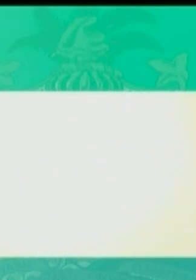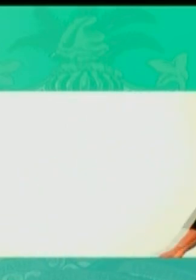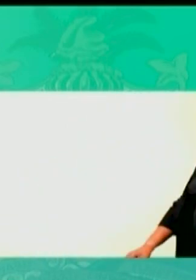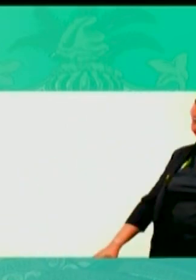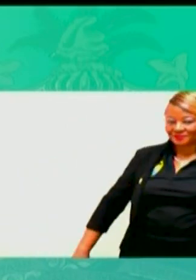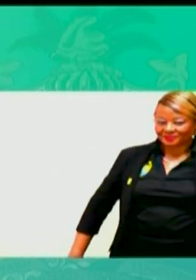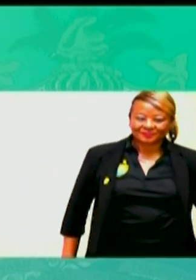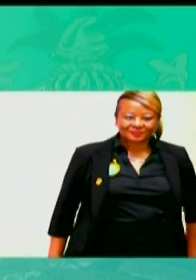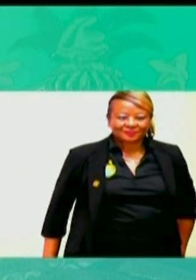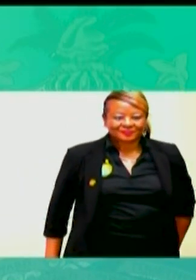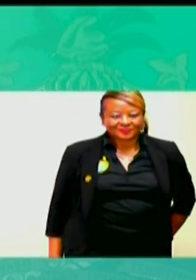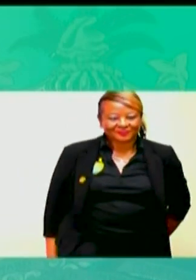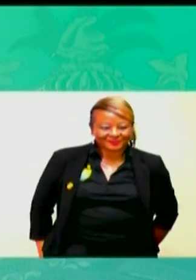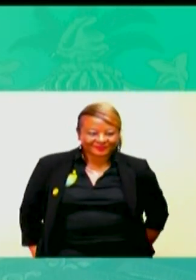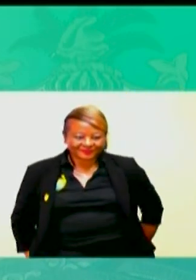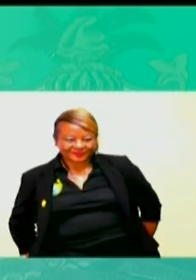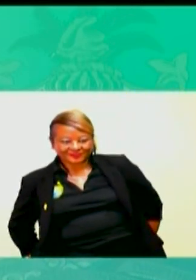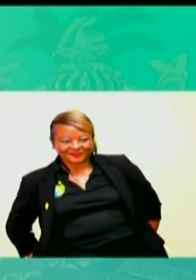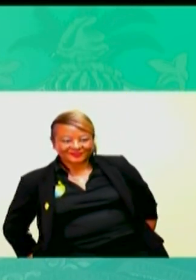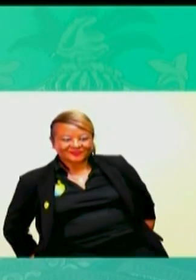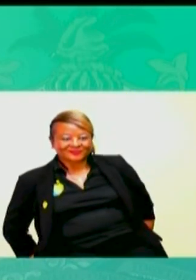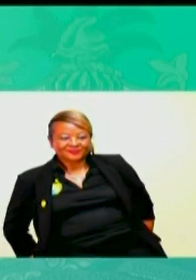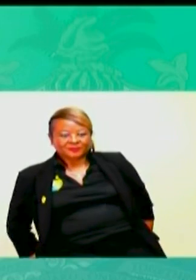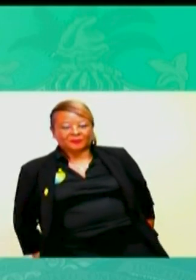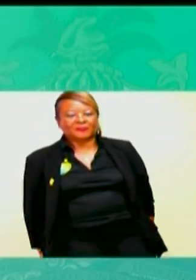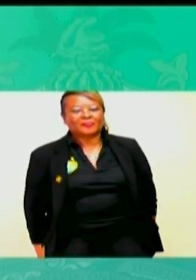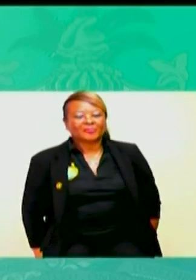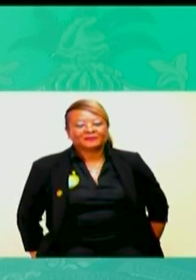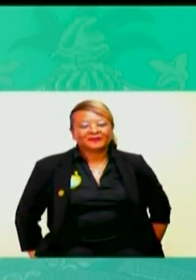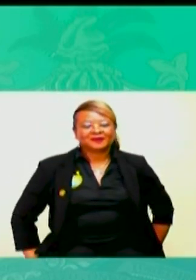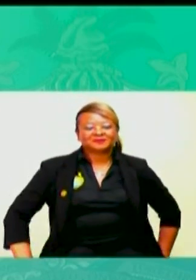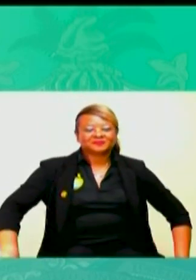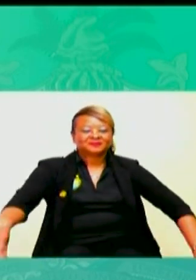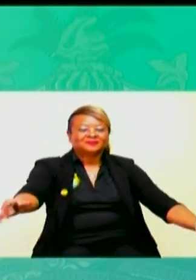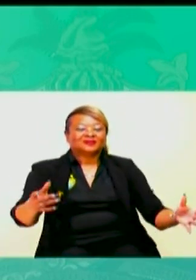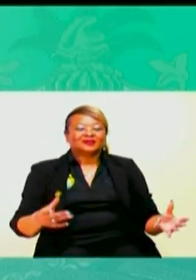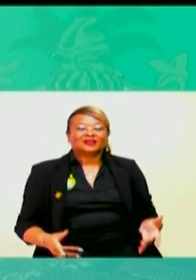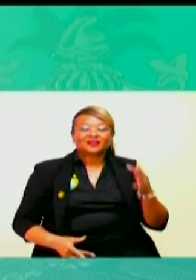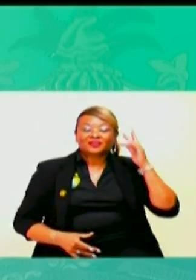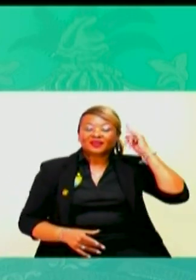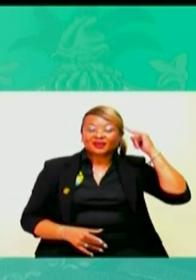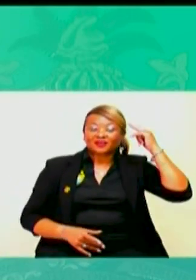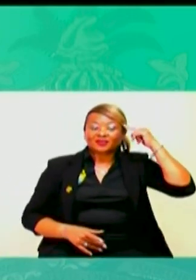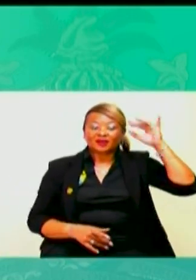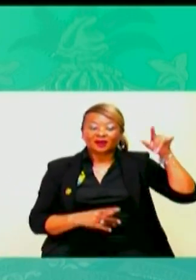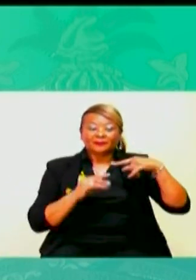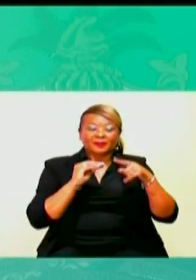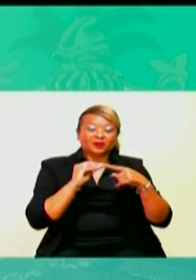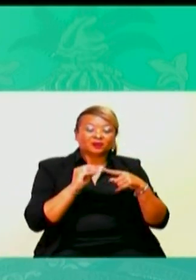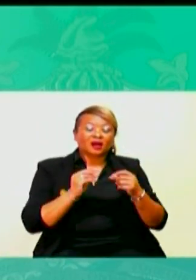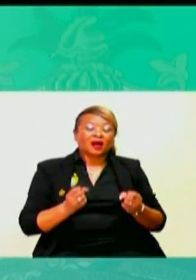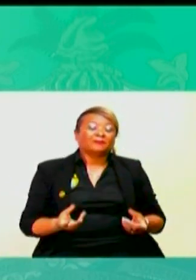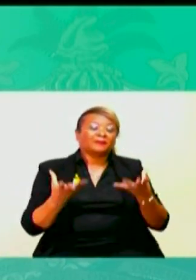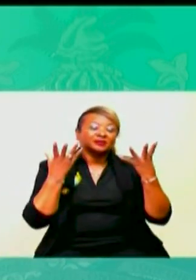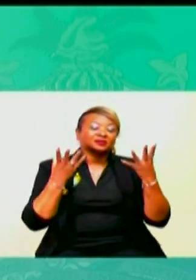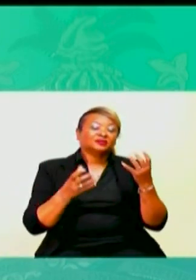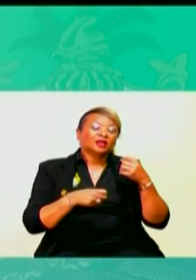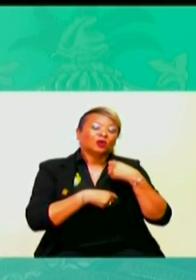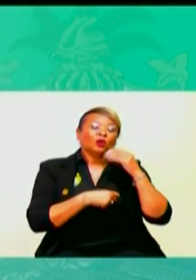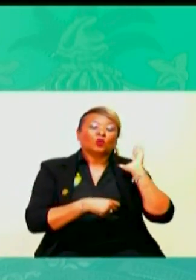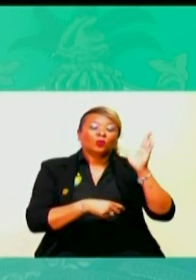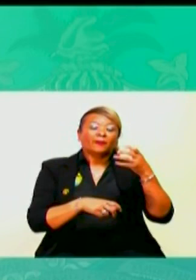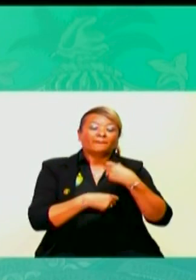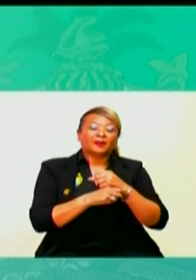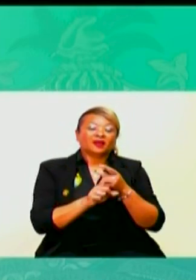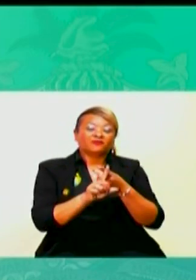Now, let's consider, Mr. Deputy Speaker. Mr. Deputy Speaker, listen to this. Let's consider how much they will make from the